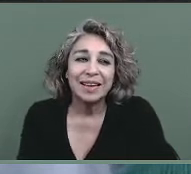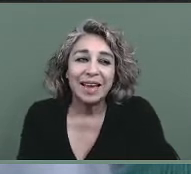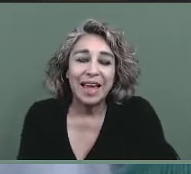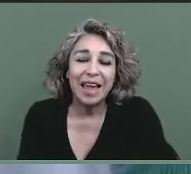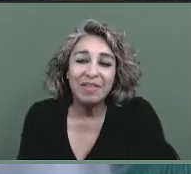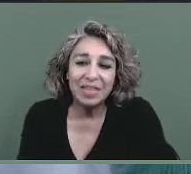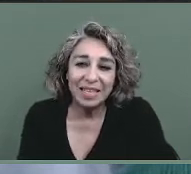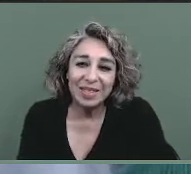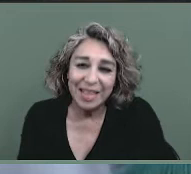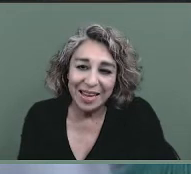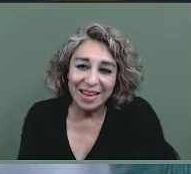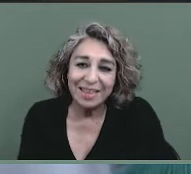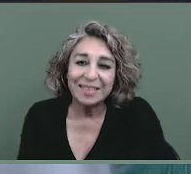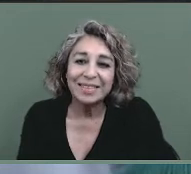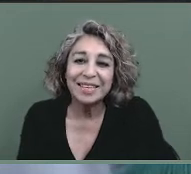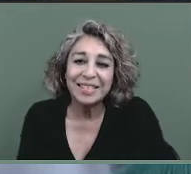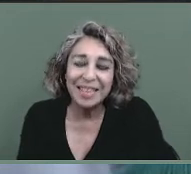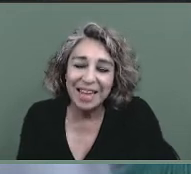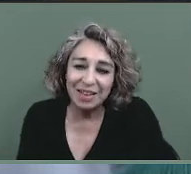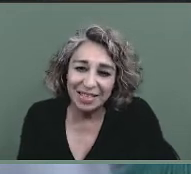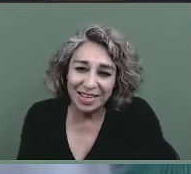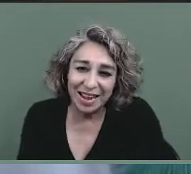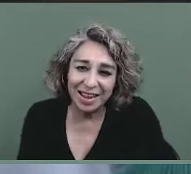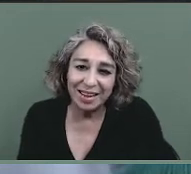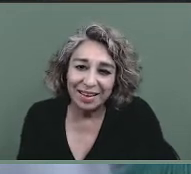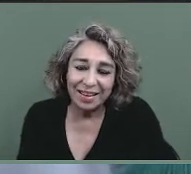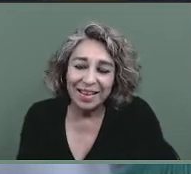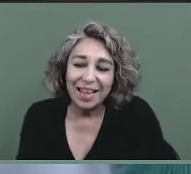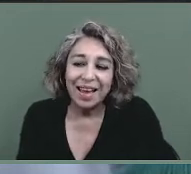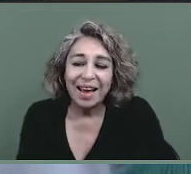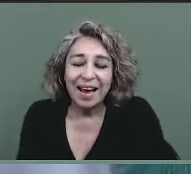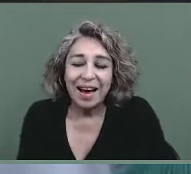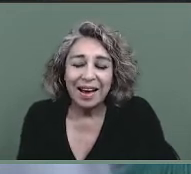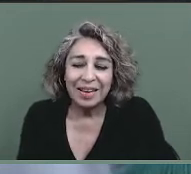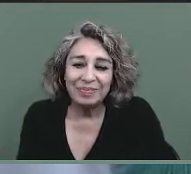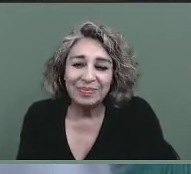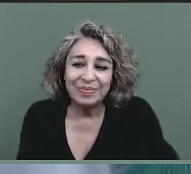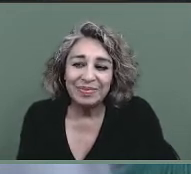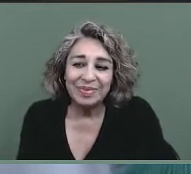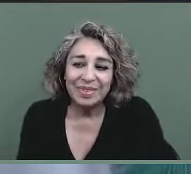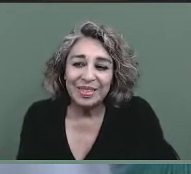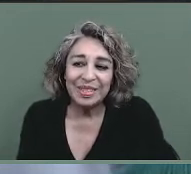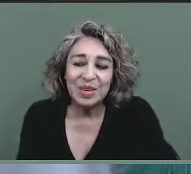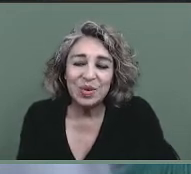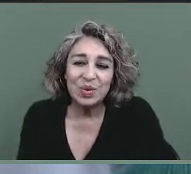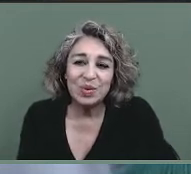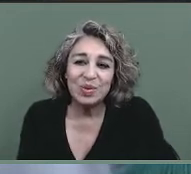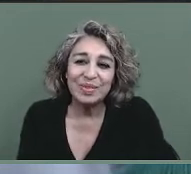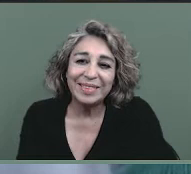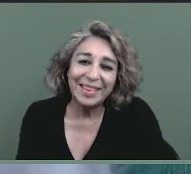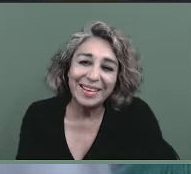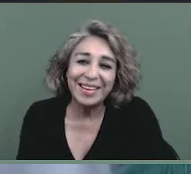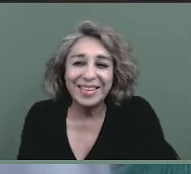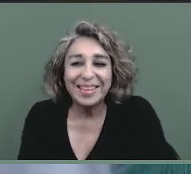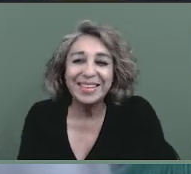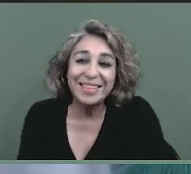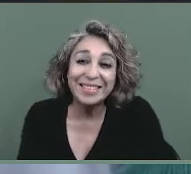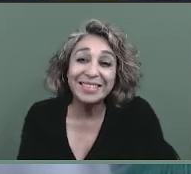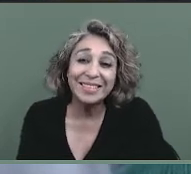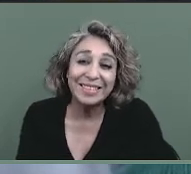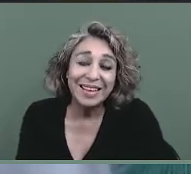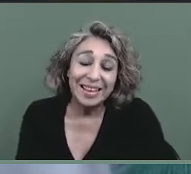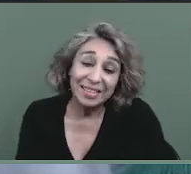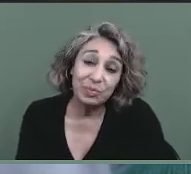every single day 16 hours a day so in